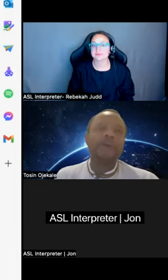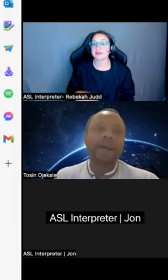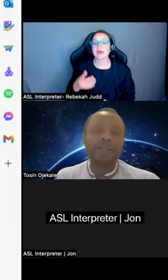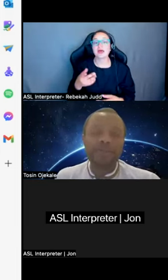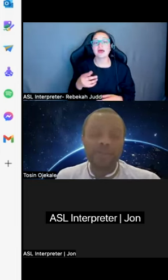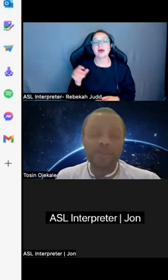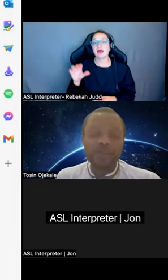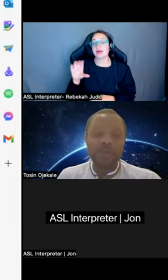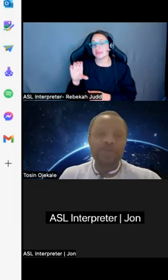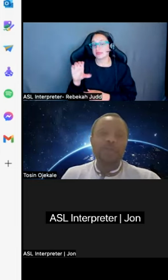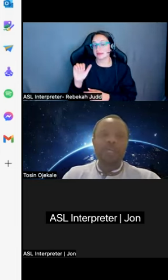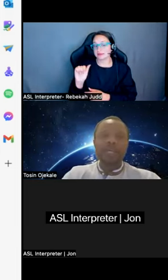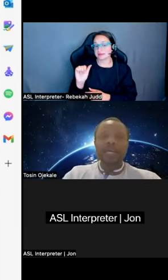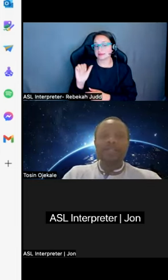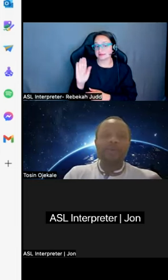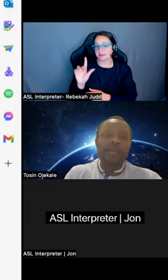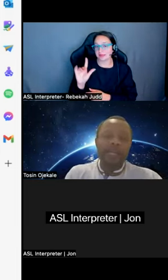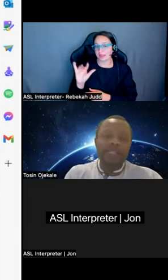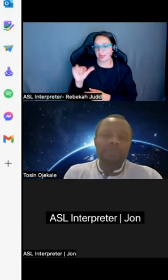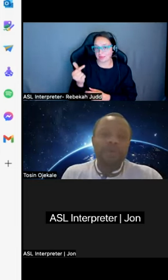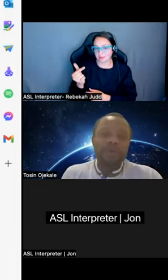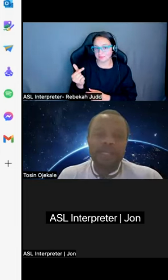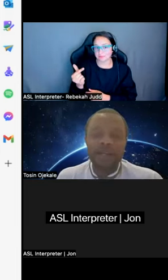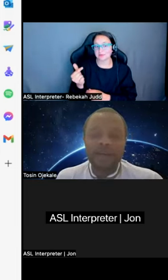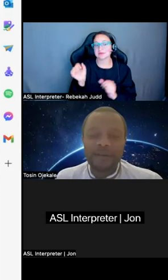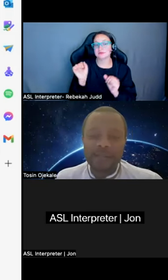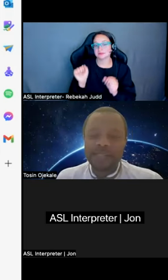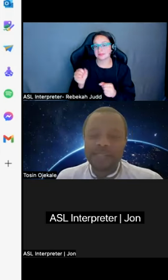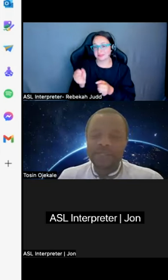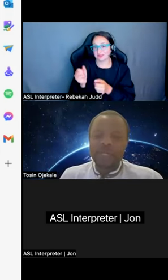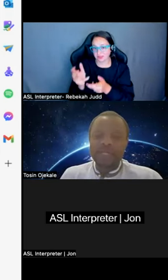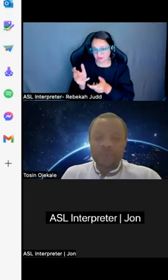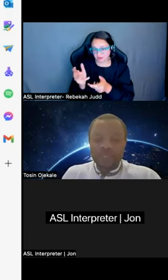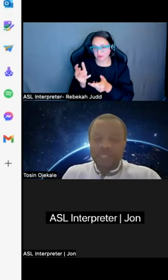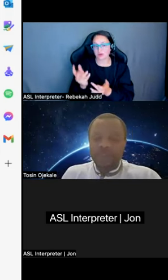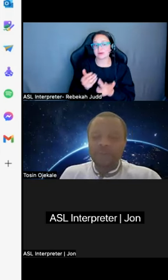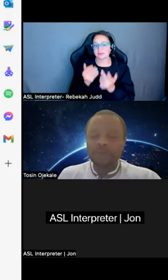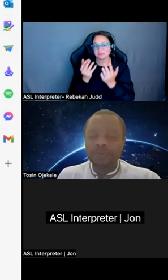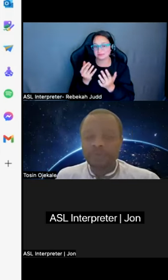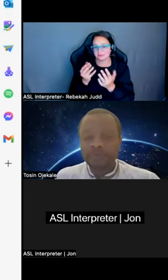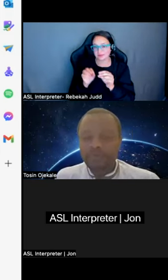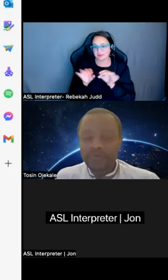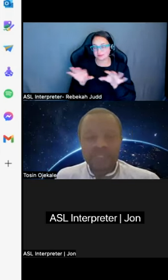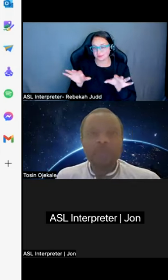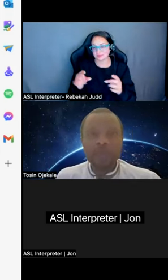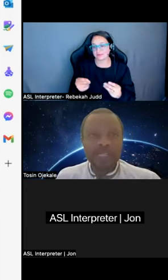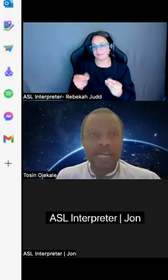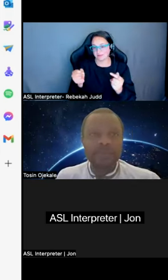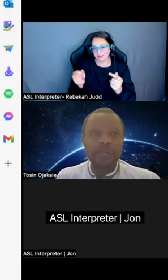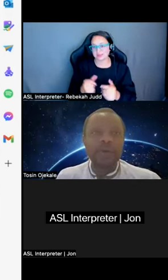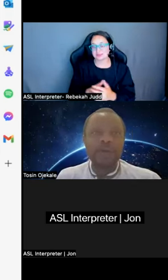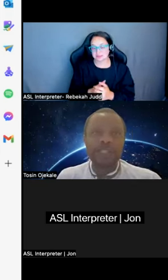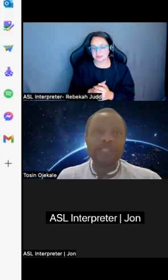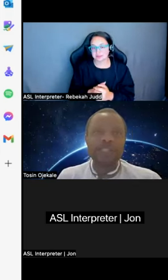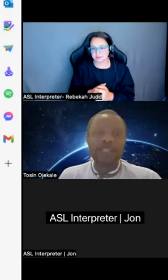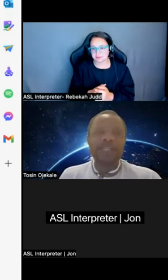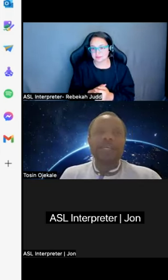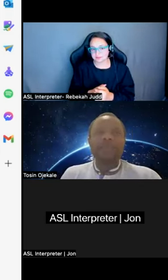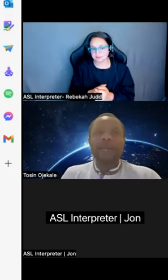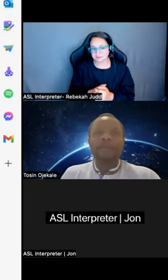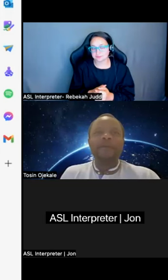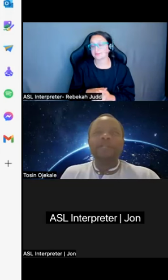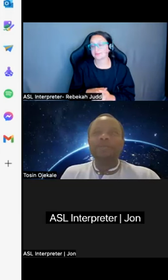help fire to ignite quickly and spread faster. So that's what they do. Mostly that's what oxygen